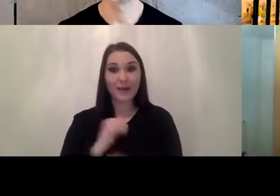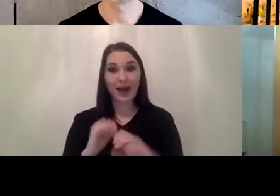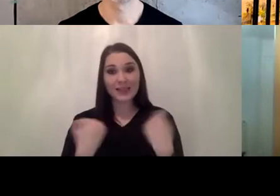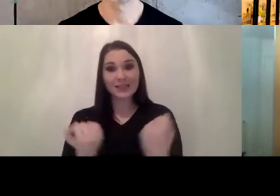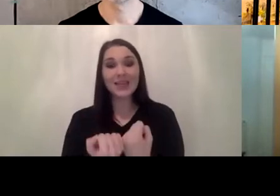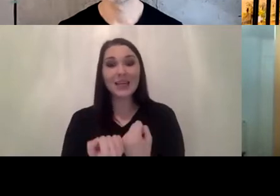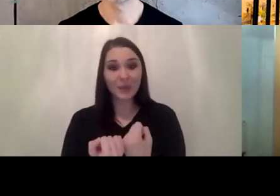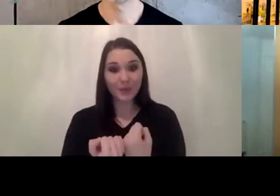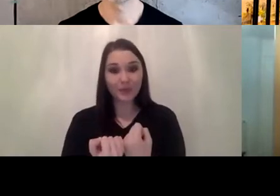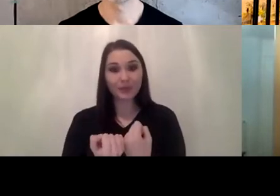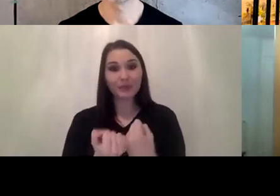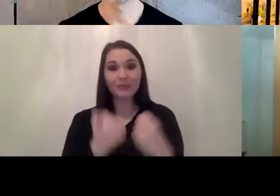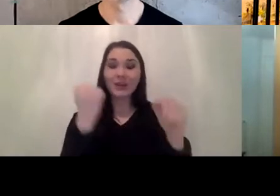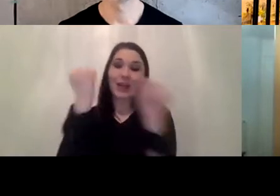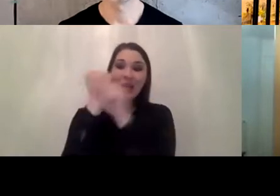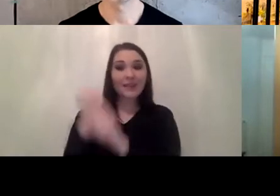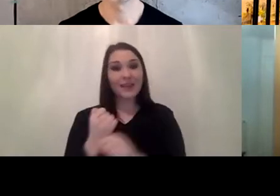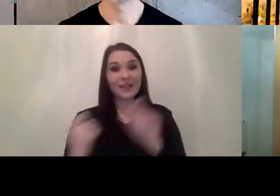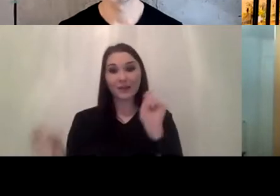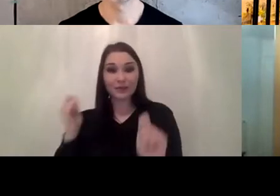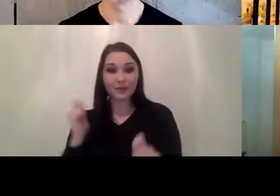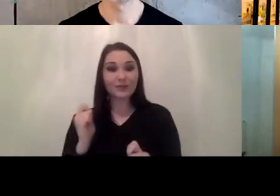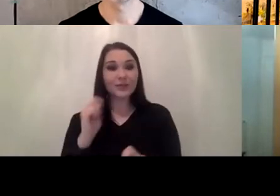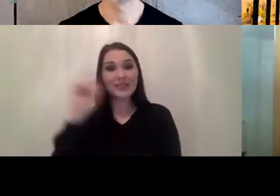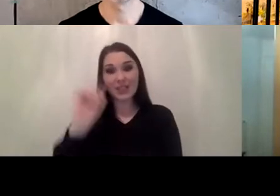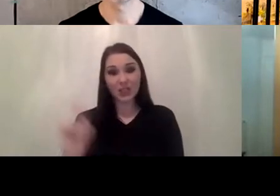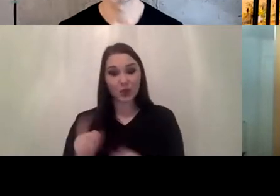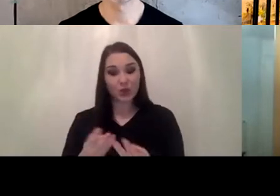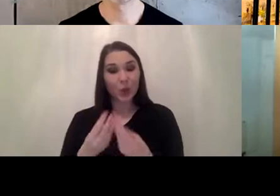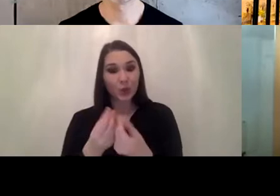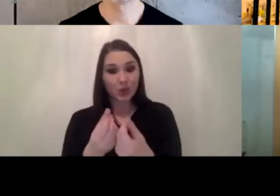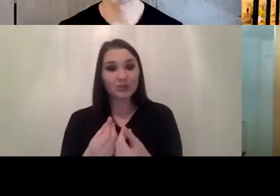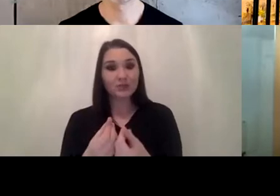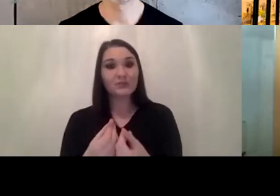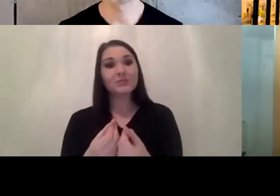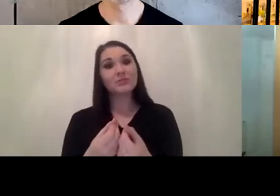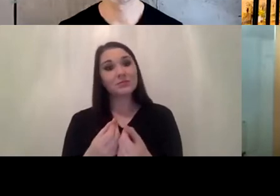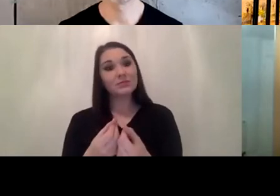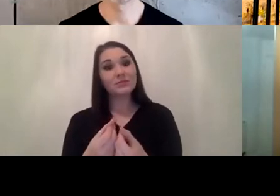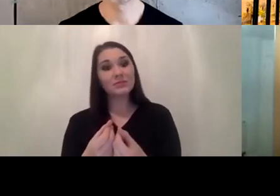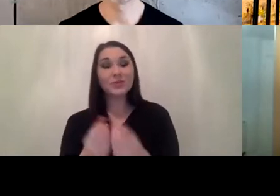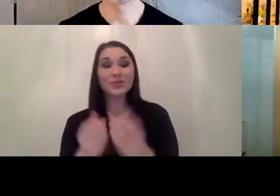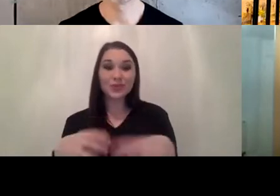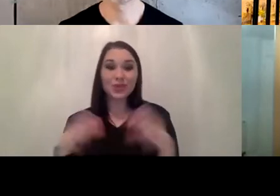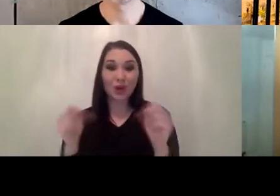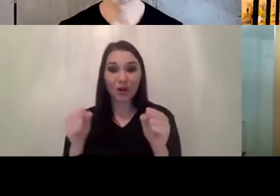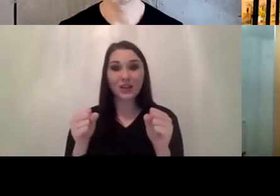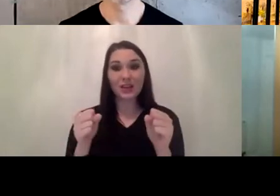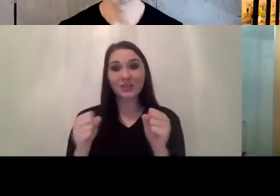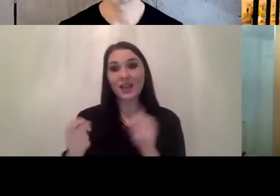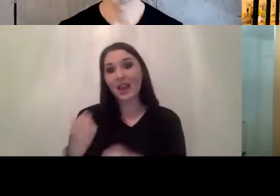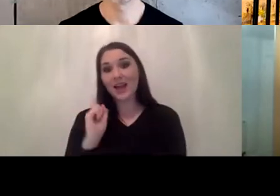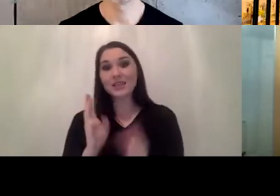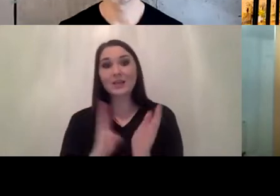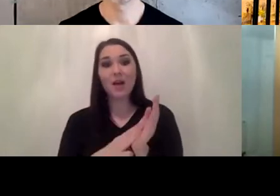you know, an innovative digital solution instead. So we started issuing out, and we just kind of started in the last month or so,